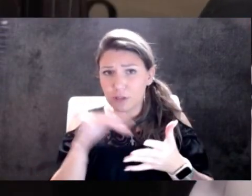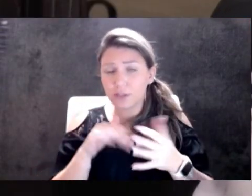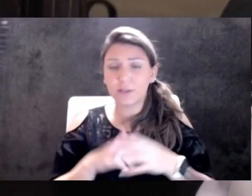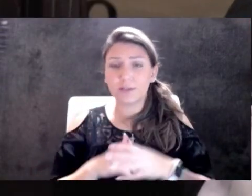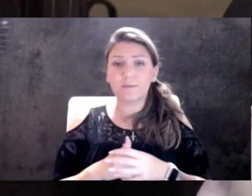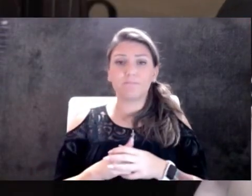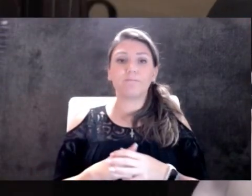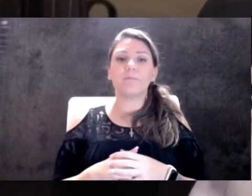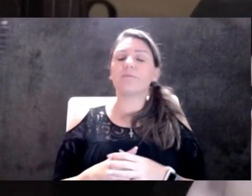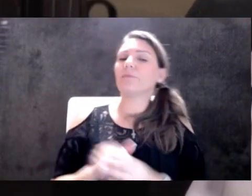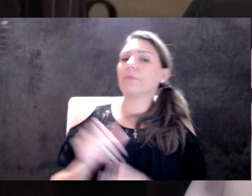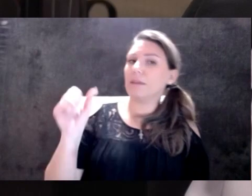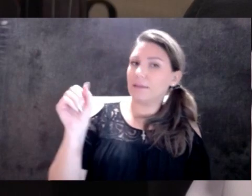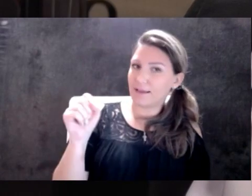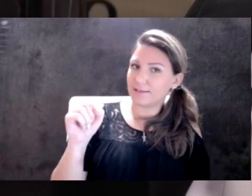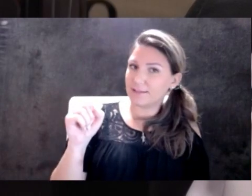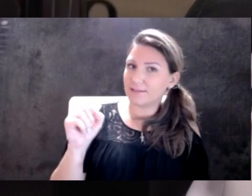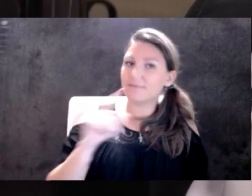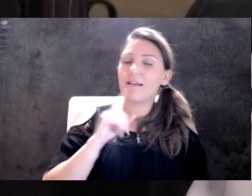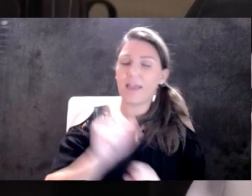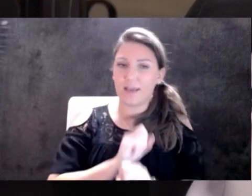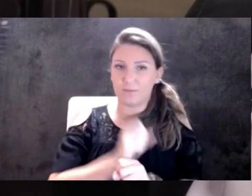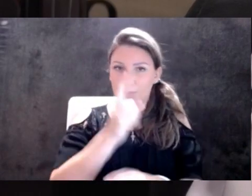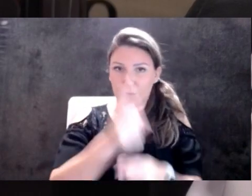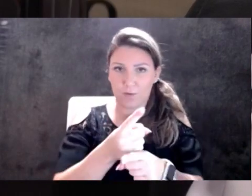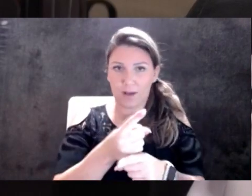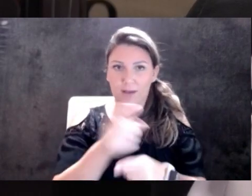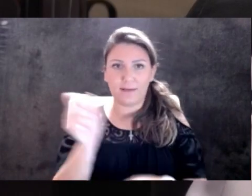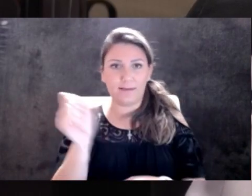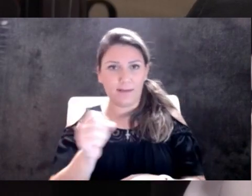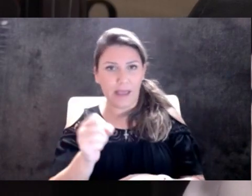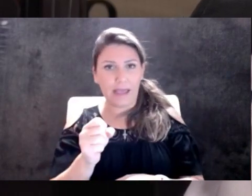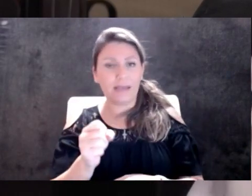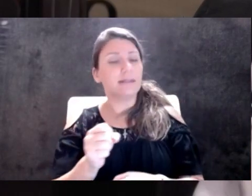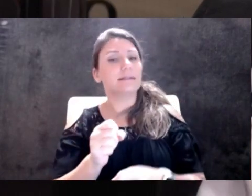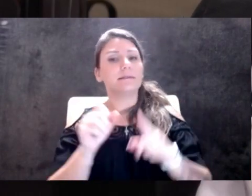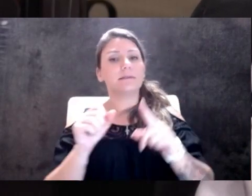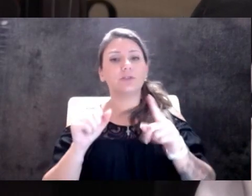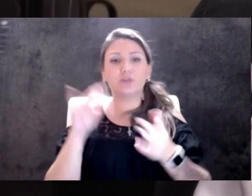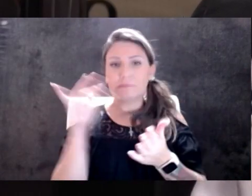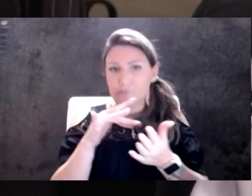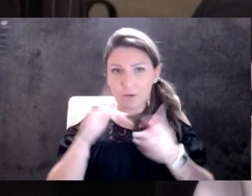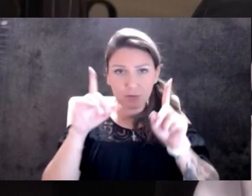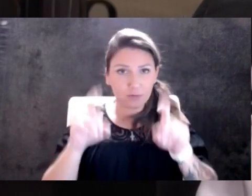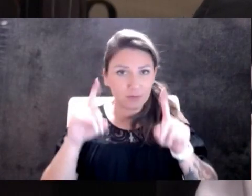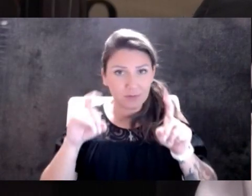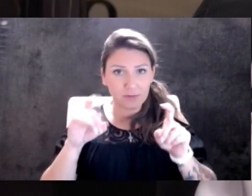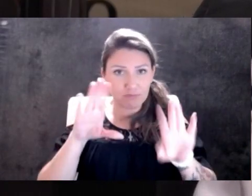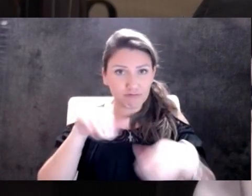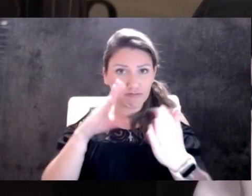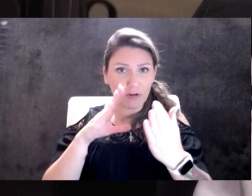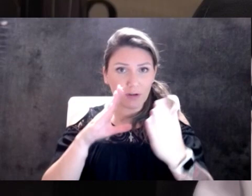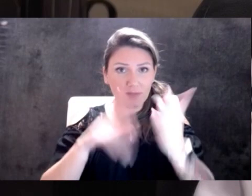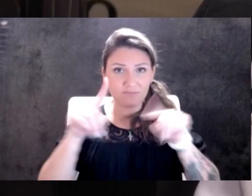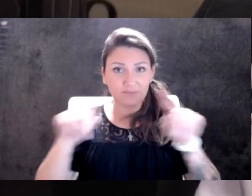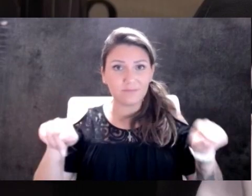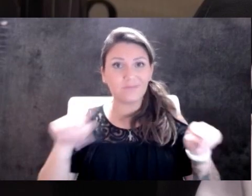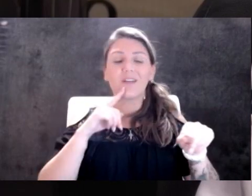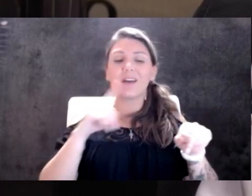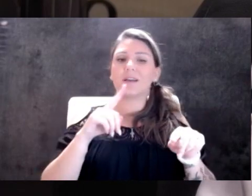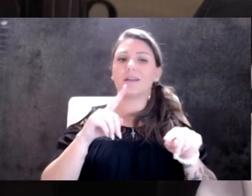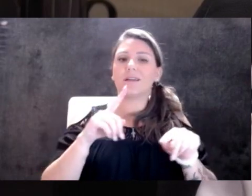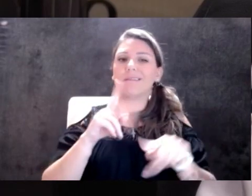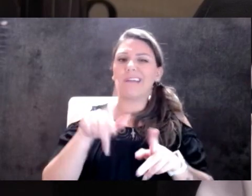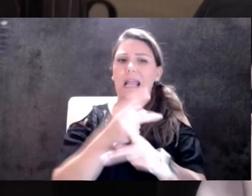Yes, that's absolutely correct. So there are trials that address different stages of cancers and different types of cancers, depending